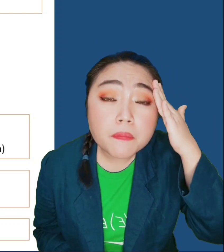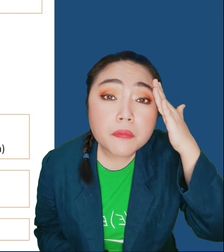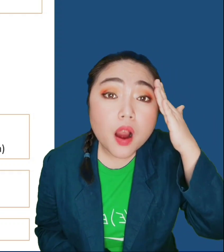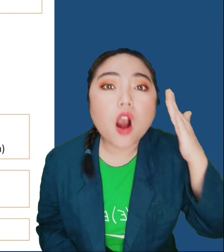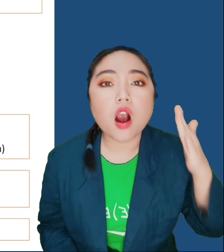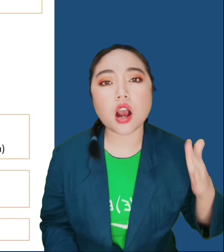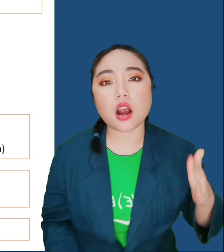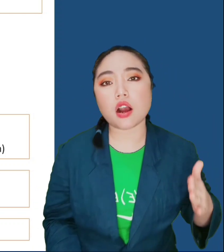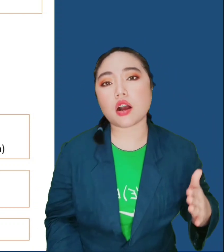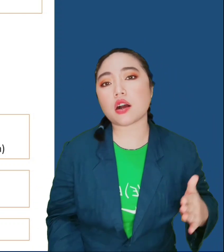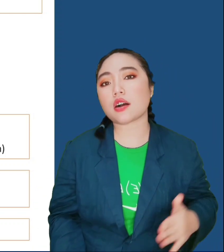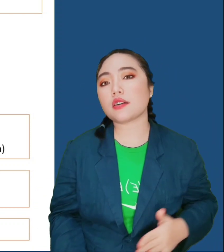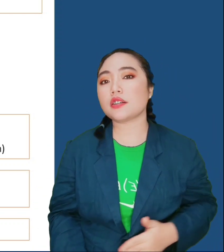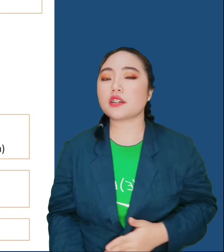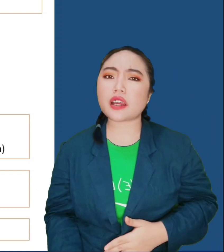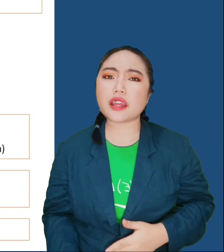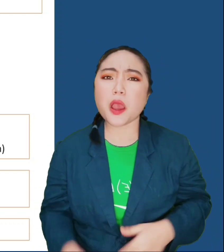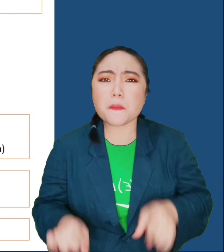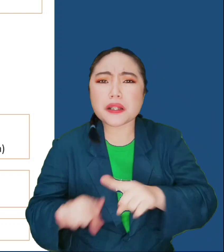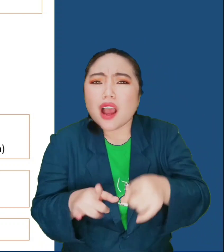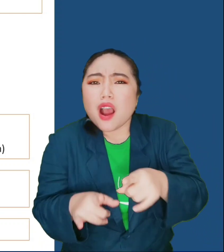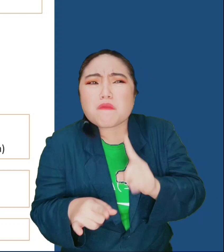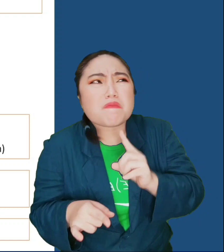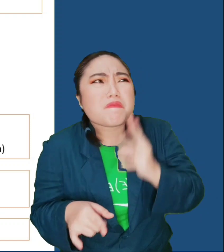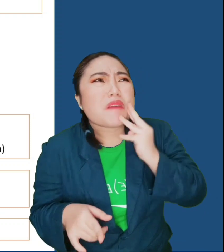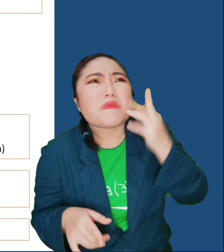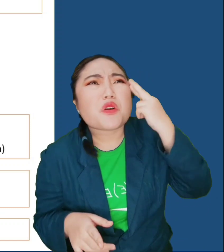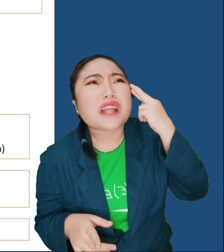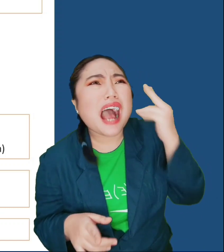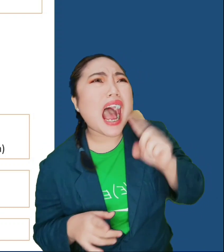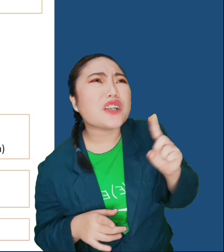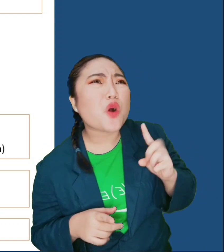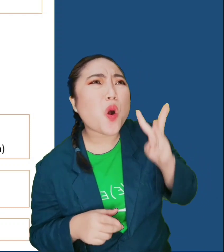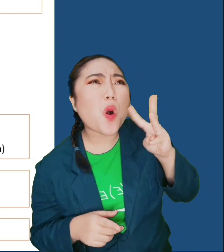So you already know what your mass is, right?